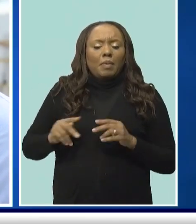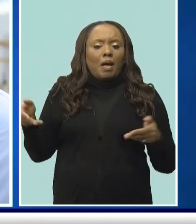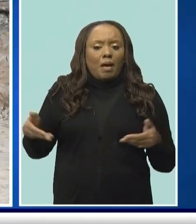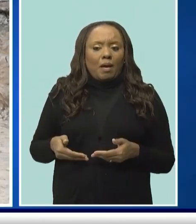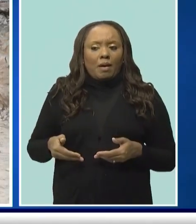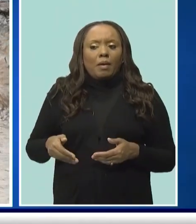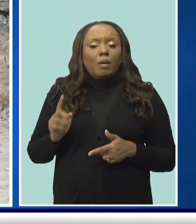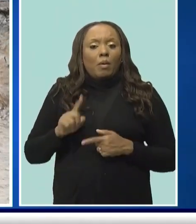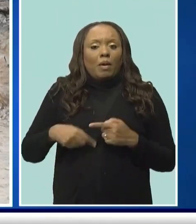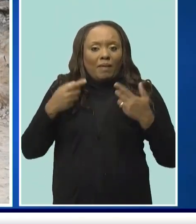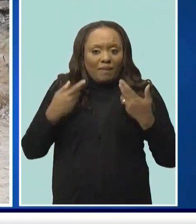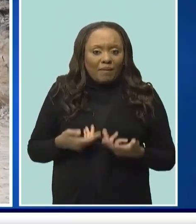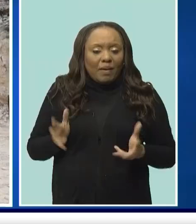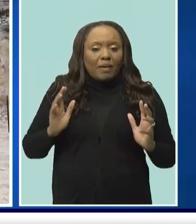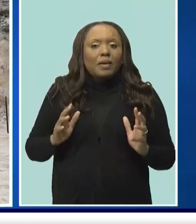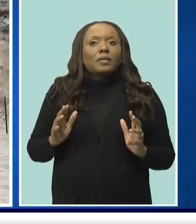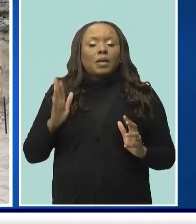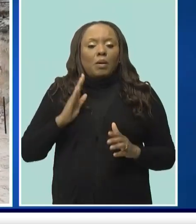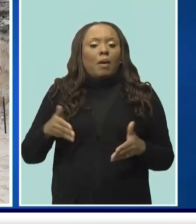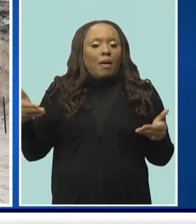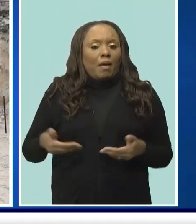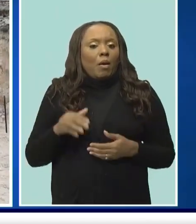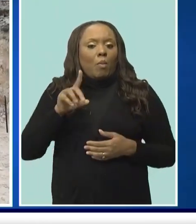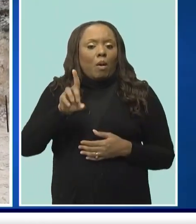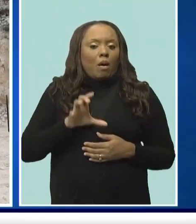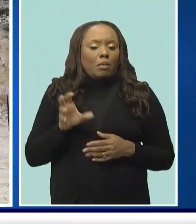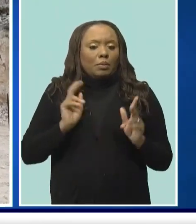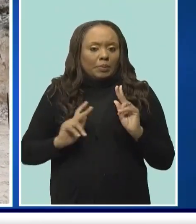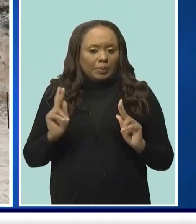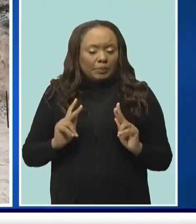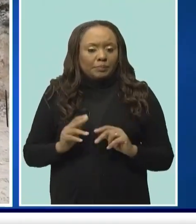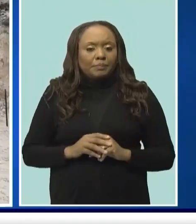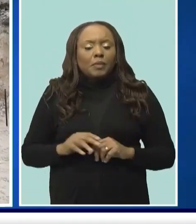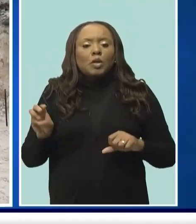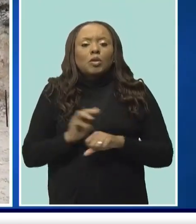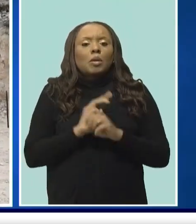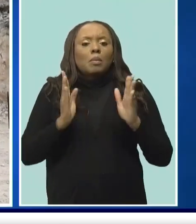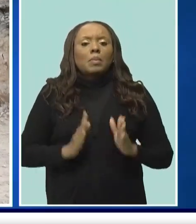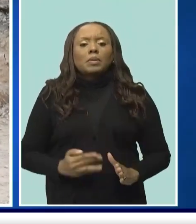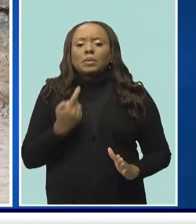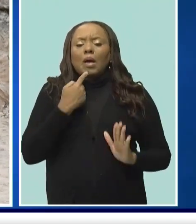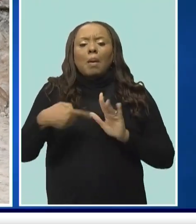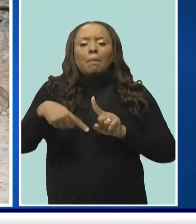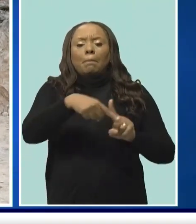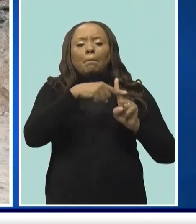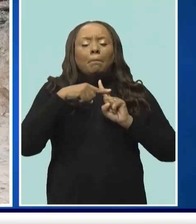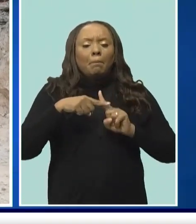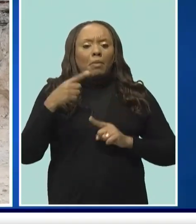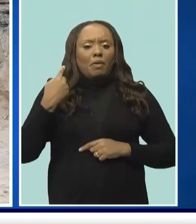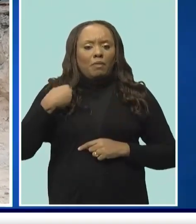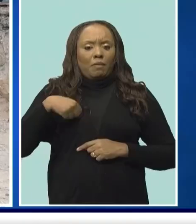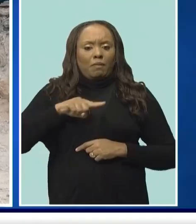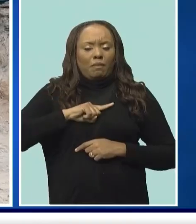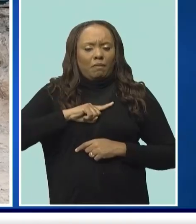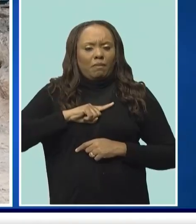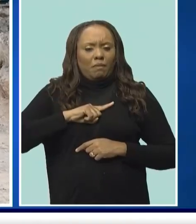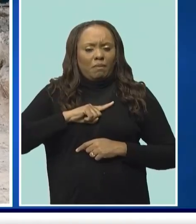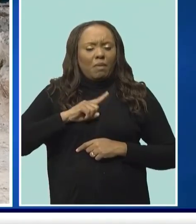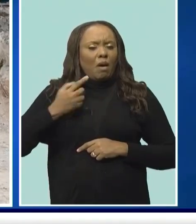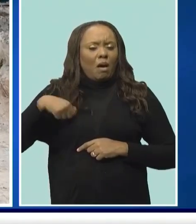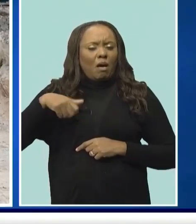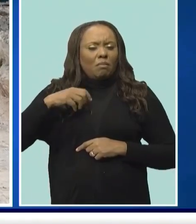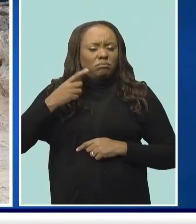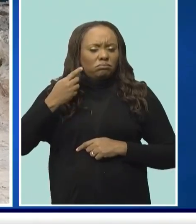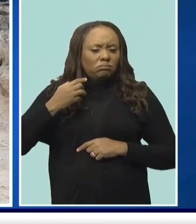expect employment of about 100 persons. Minister Duguid has described it as a positive for Barbados' economy, while also